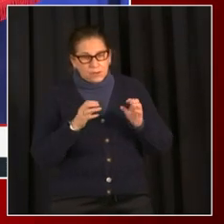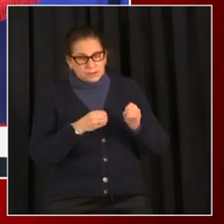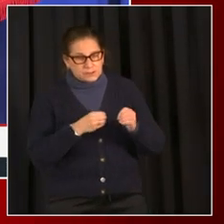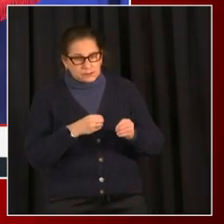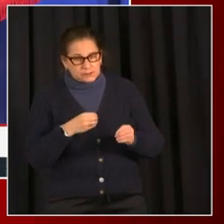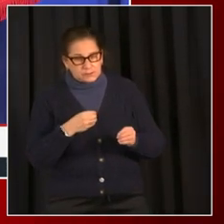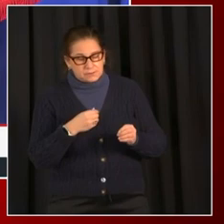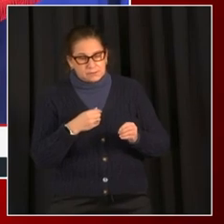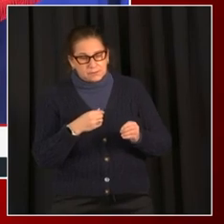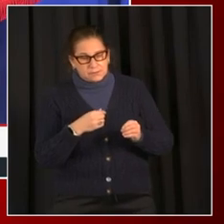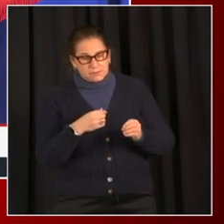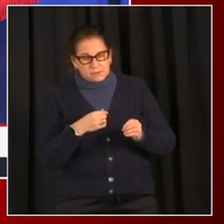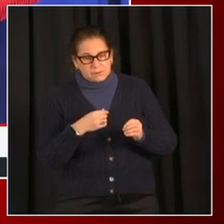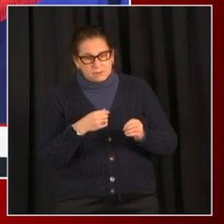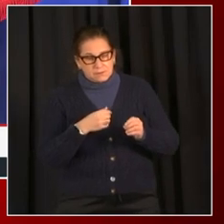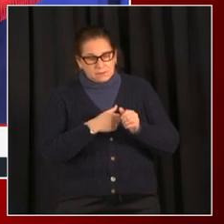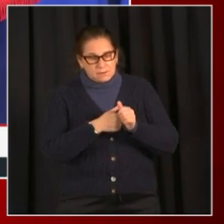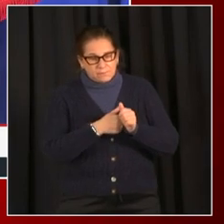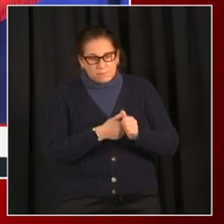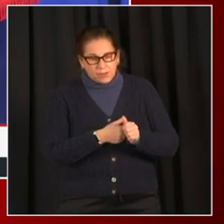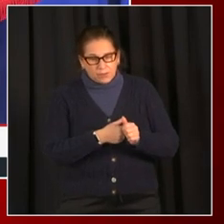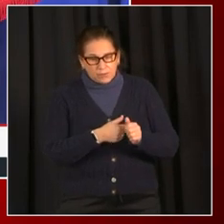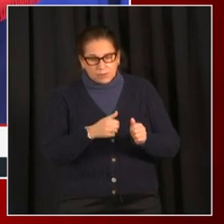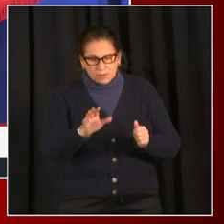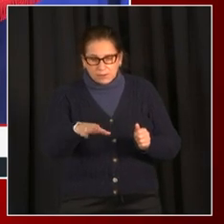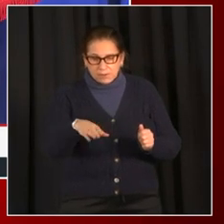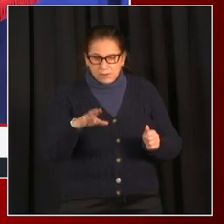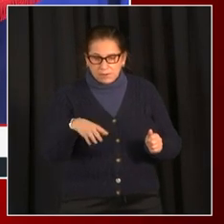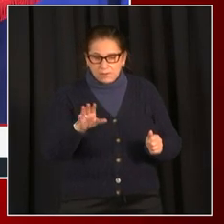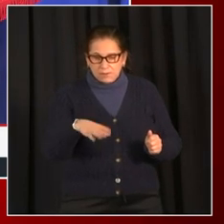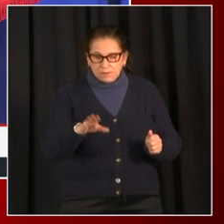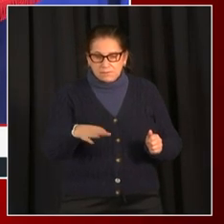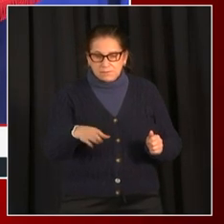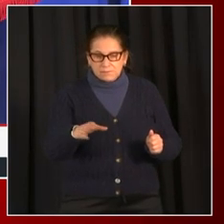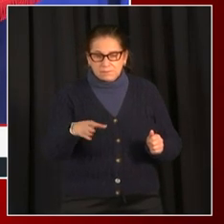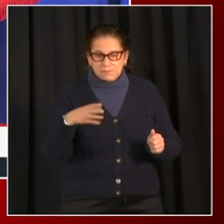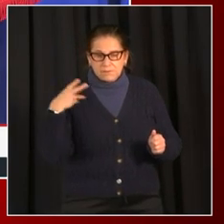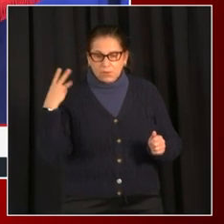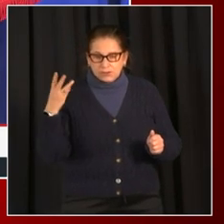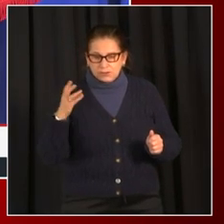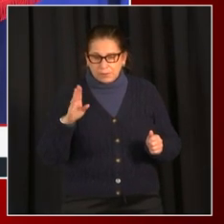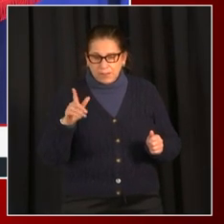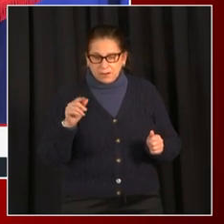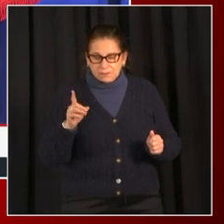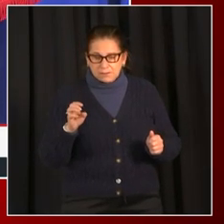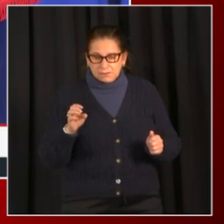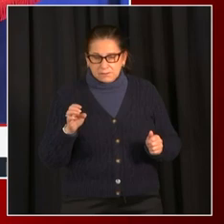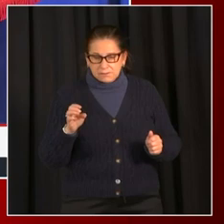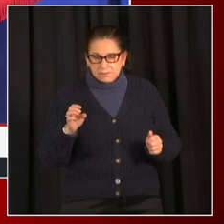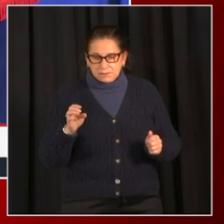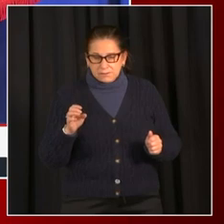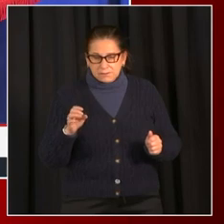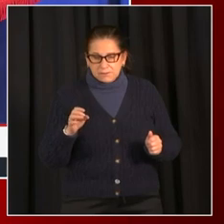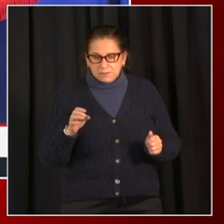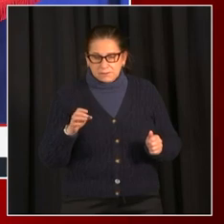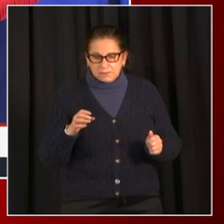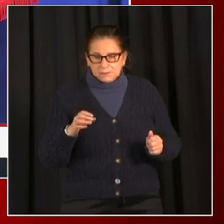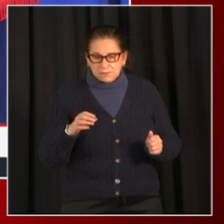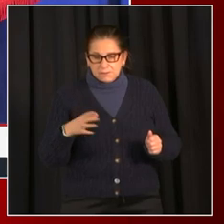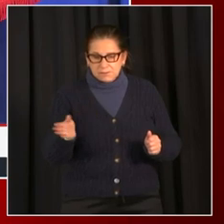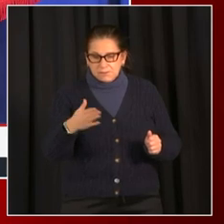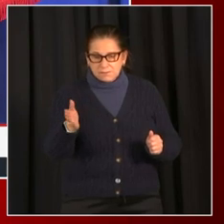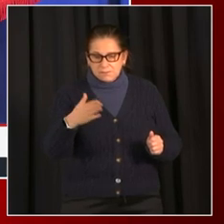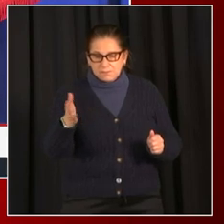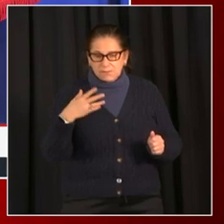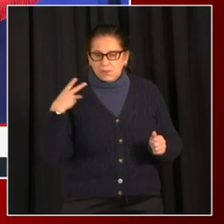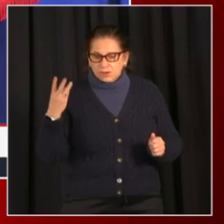Washington Blade, over a dozen LGBT groups, said they sent you a letter last week urging